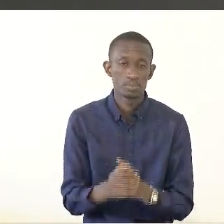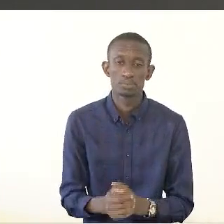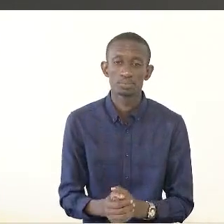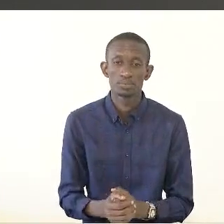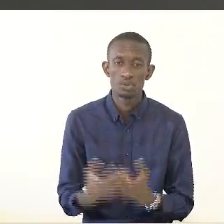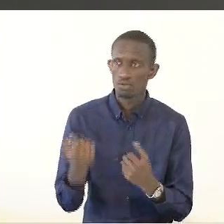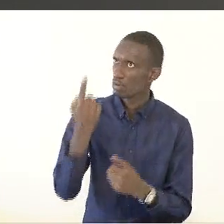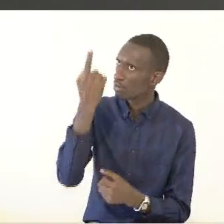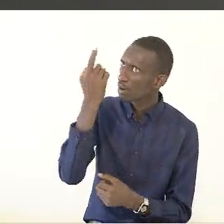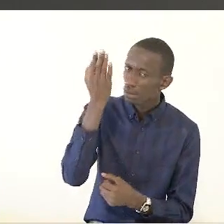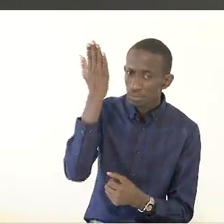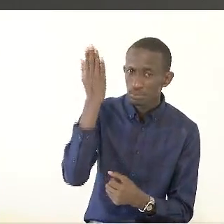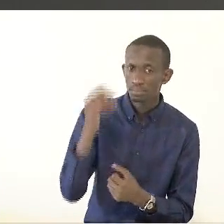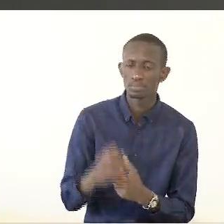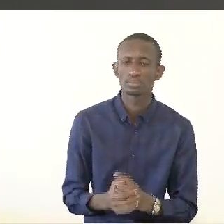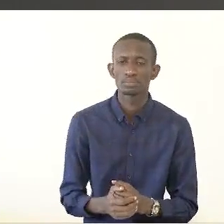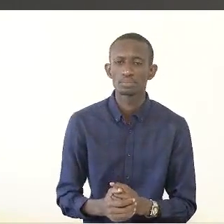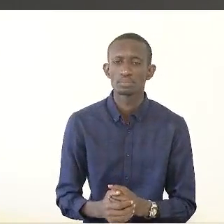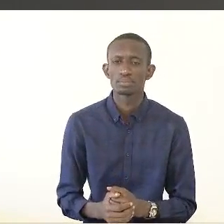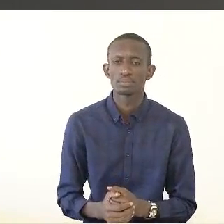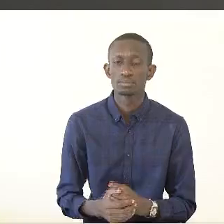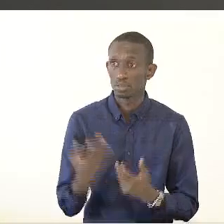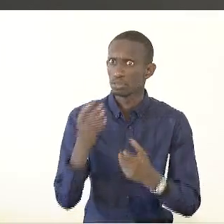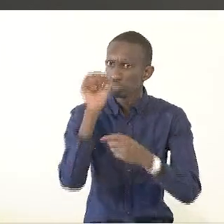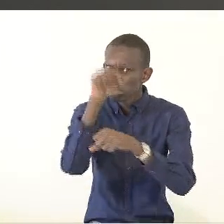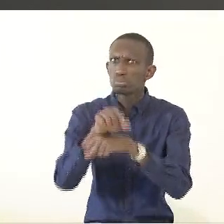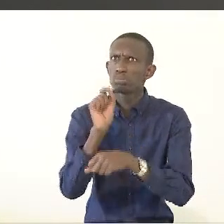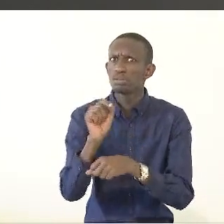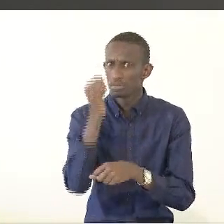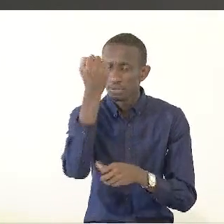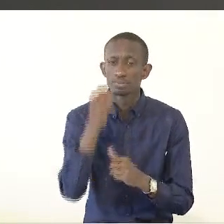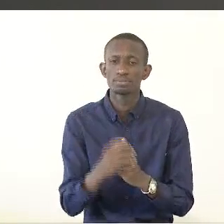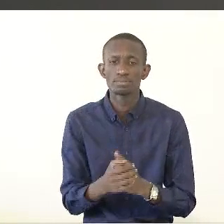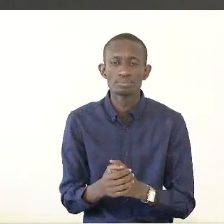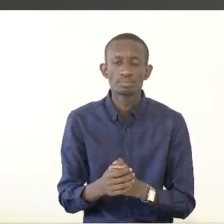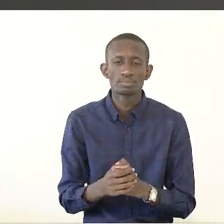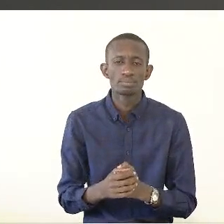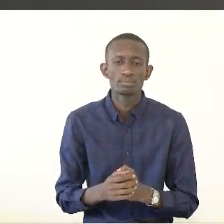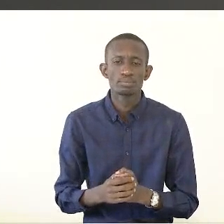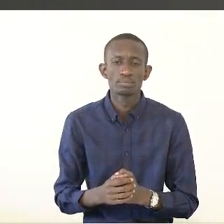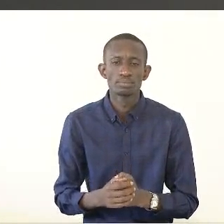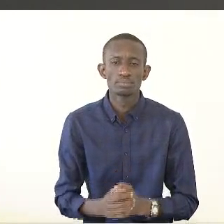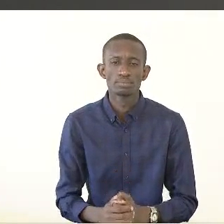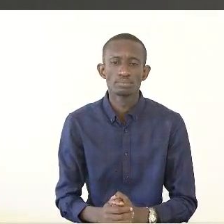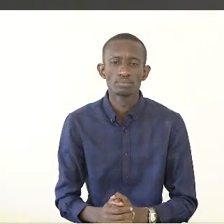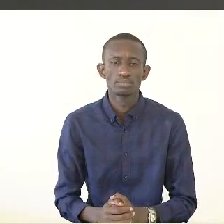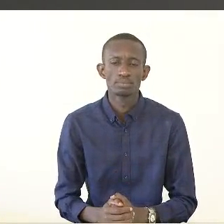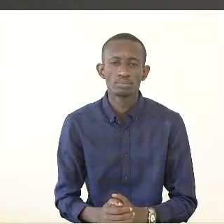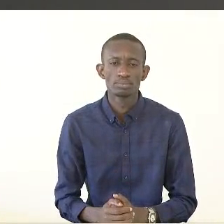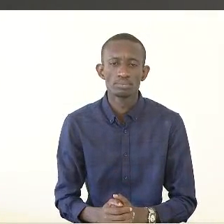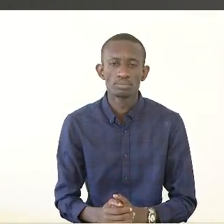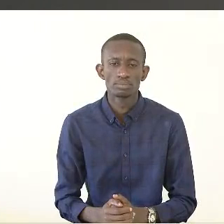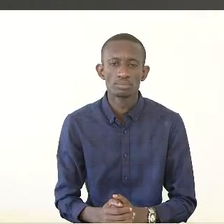one here, and we are beyond 1.5. We will get, what have